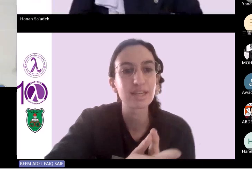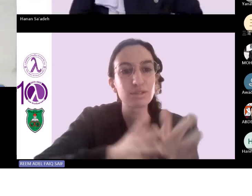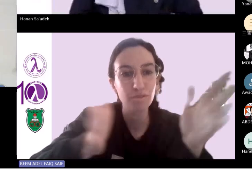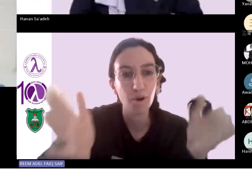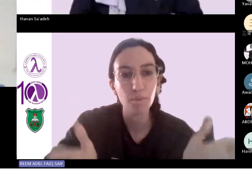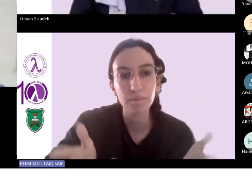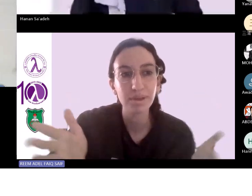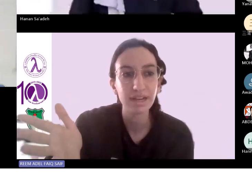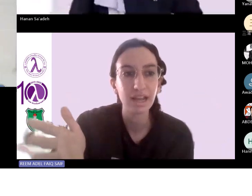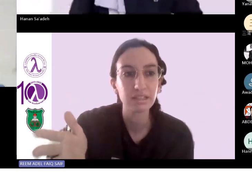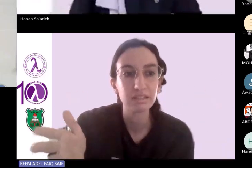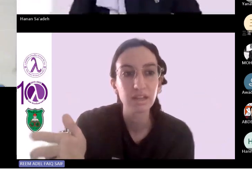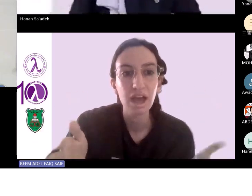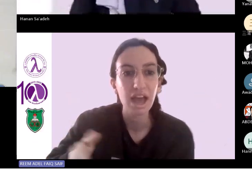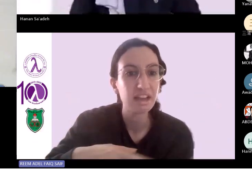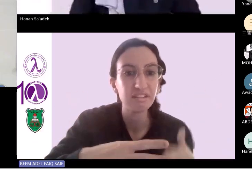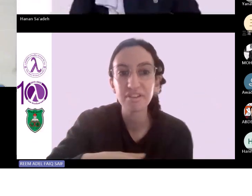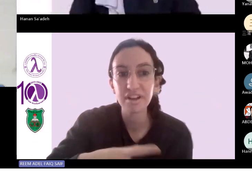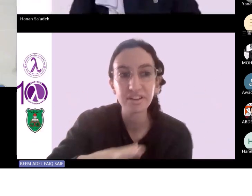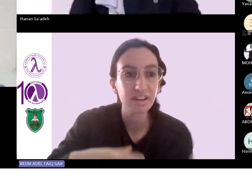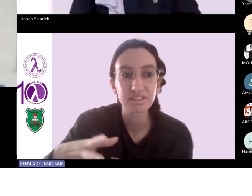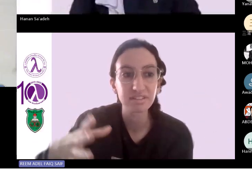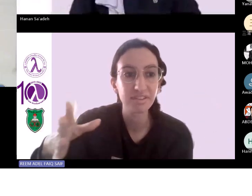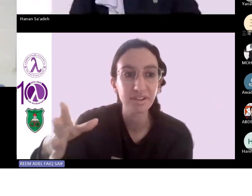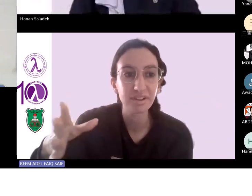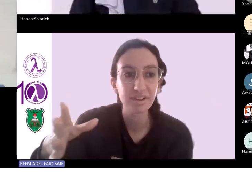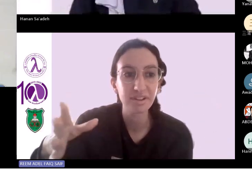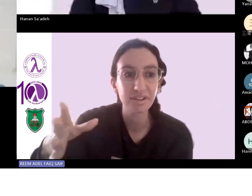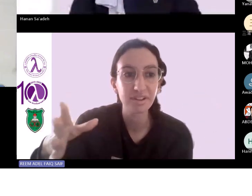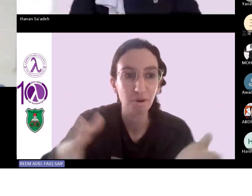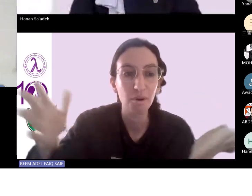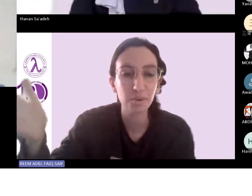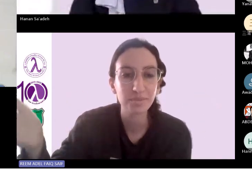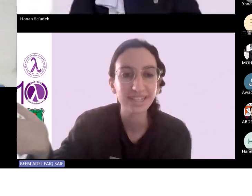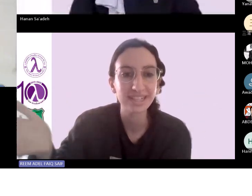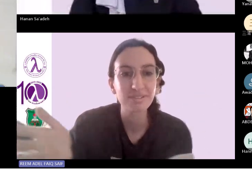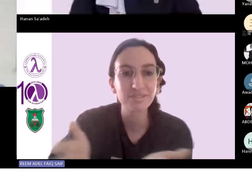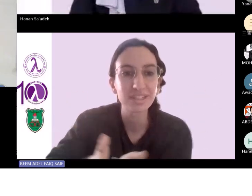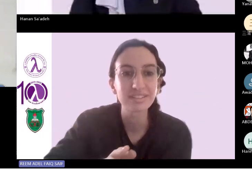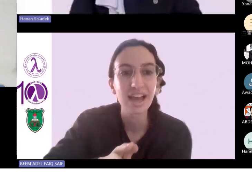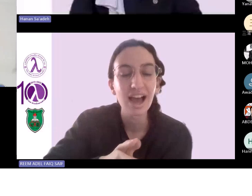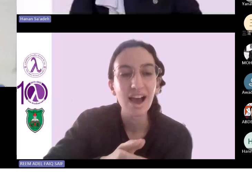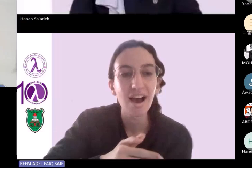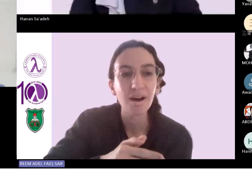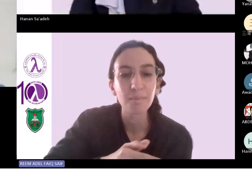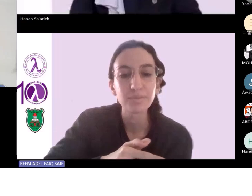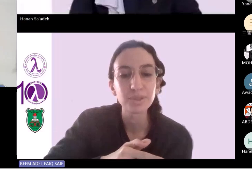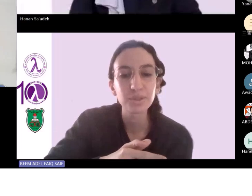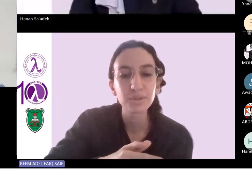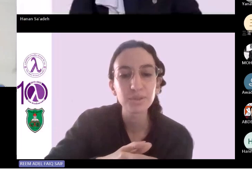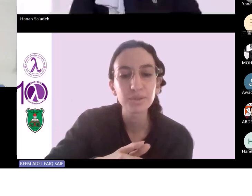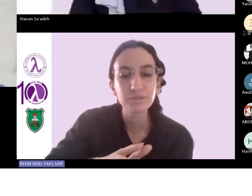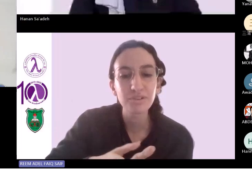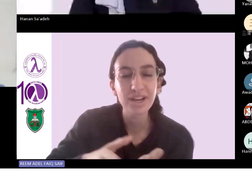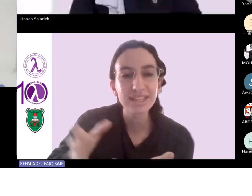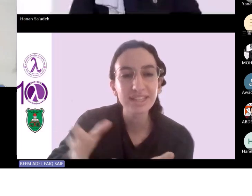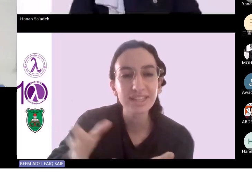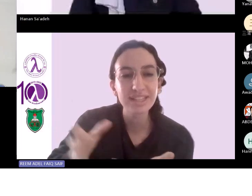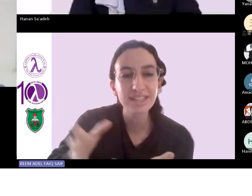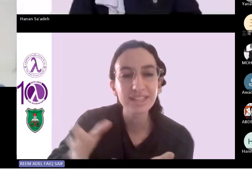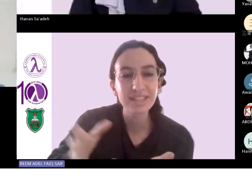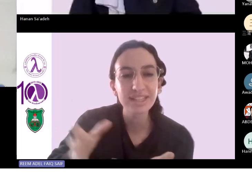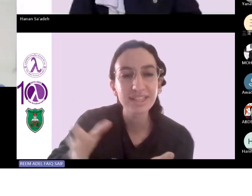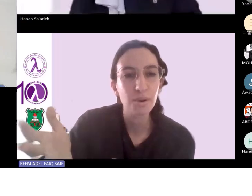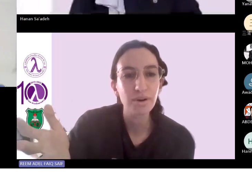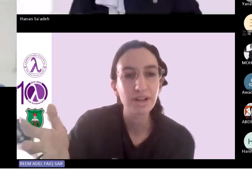the success of all women, and any failure is the failure of all women in the field. Do you find